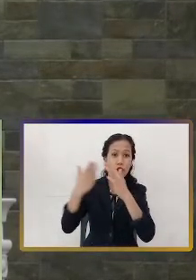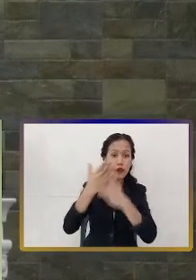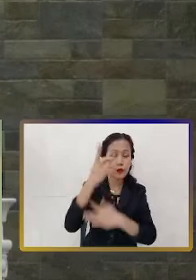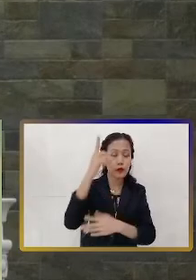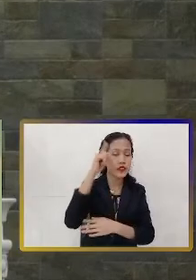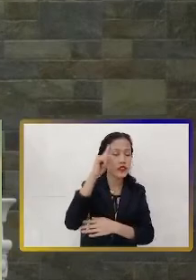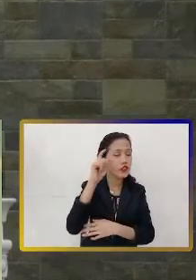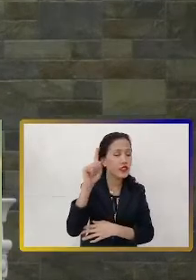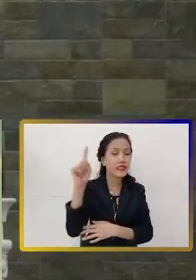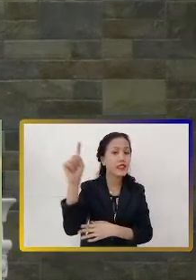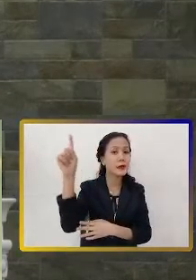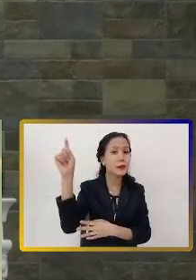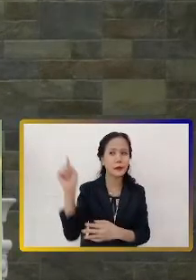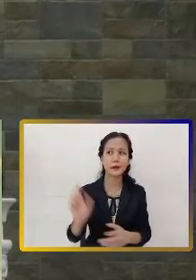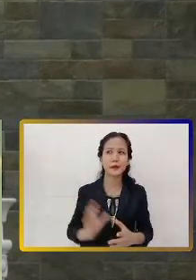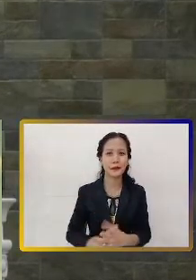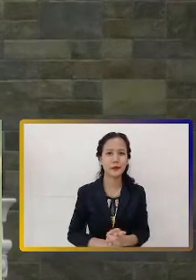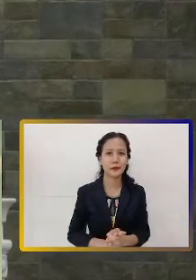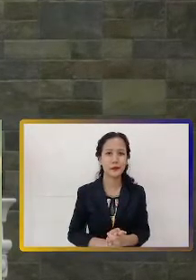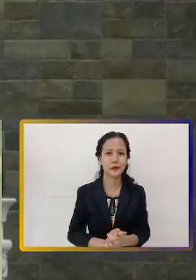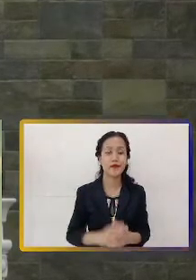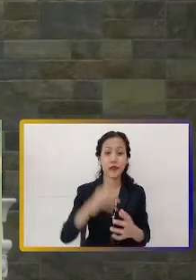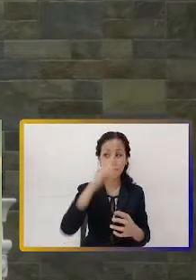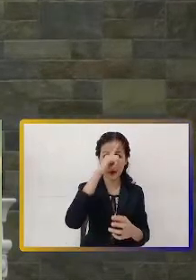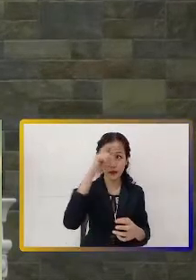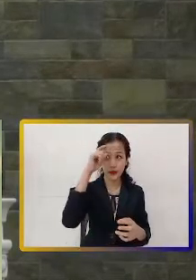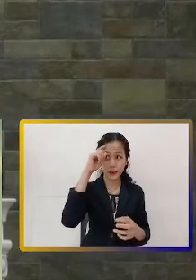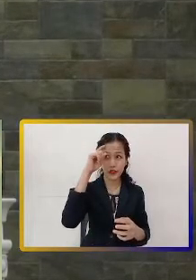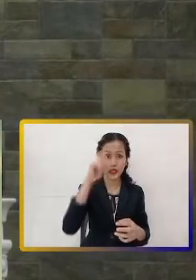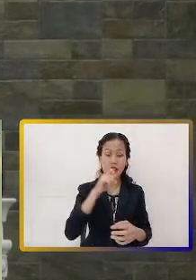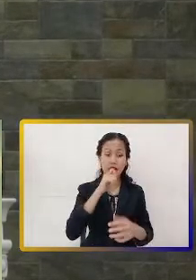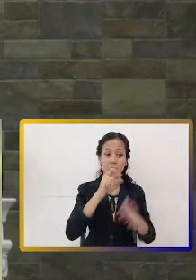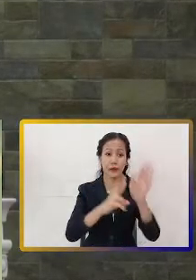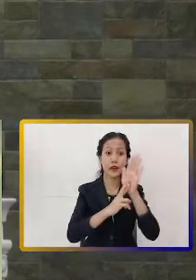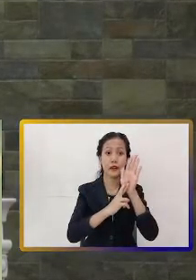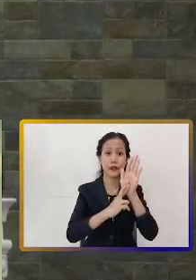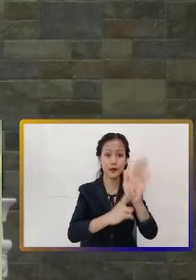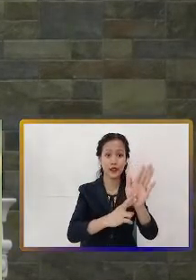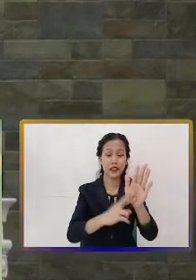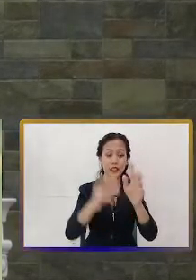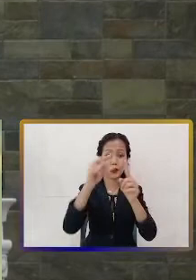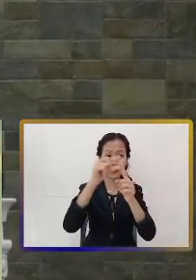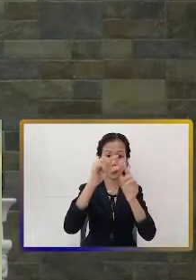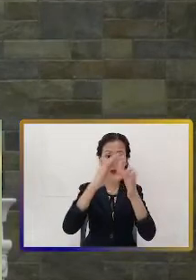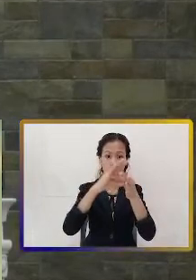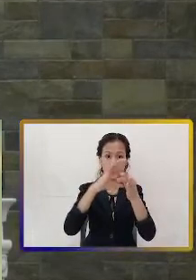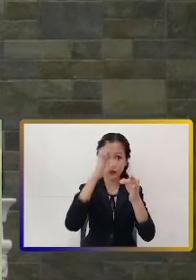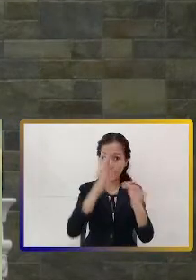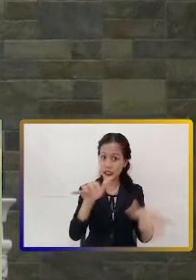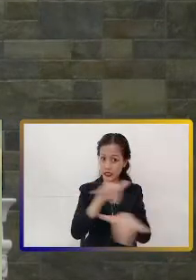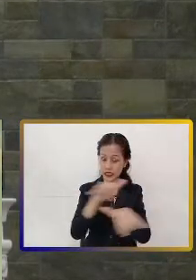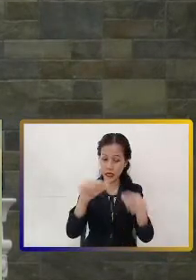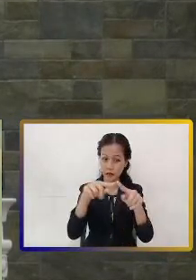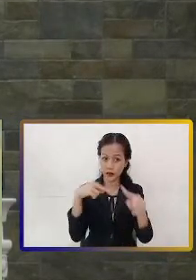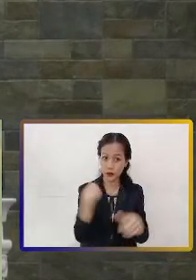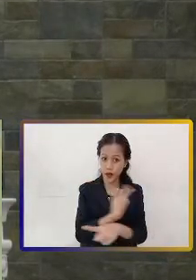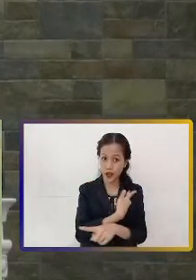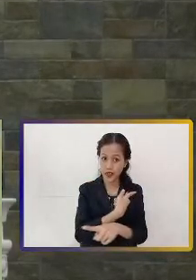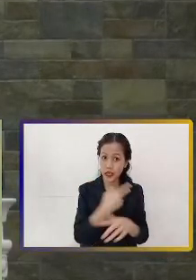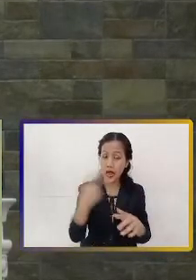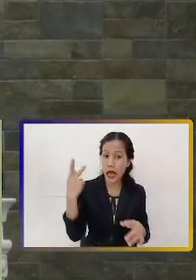araw. See? Sapagkat hindi pa po nare-reveal yung salita ng Diyos na katulad ng meron po tayo